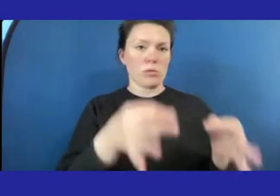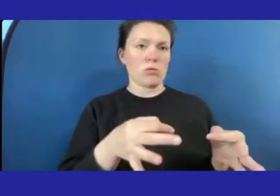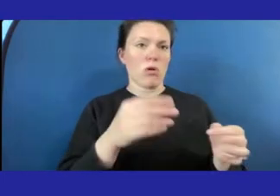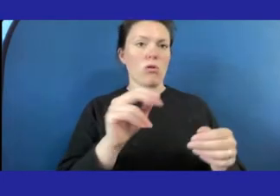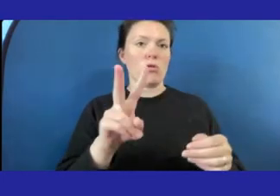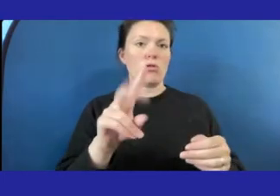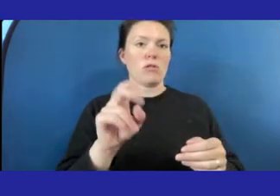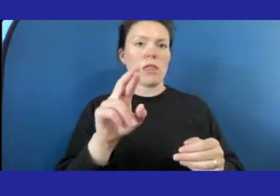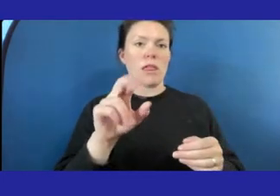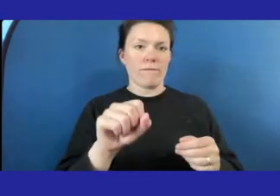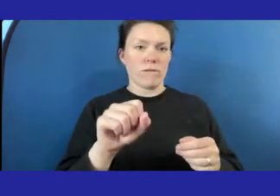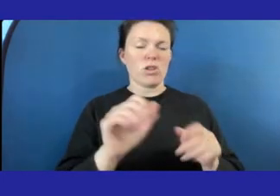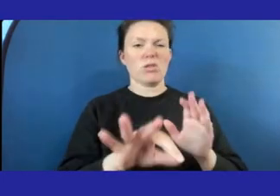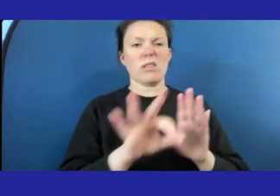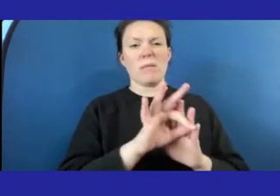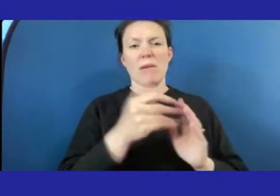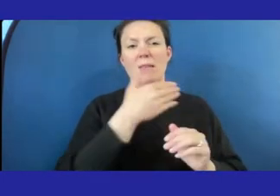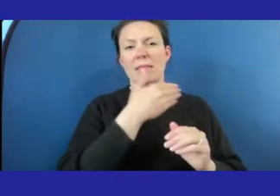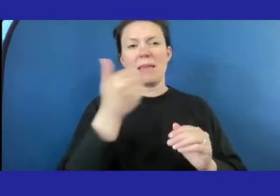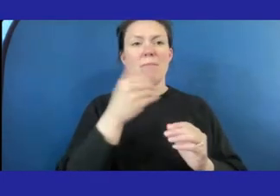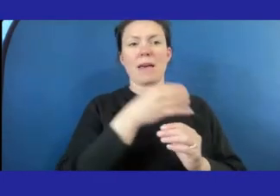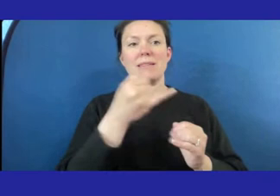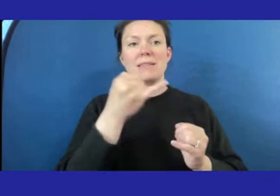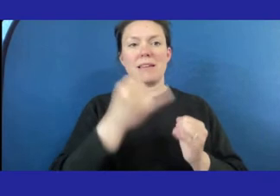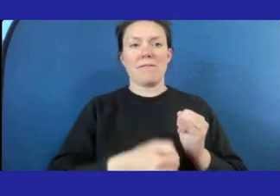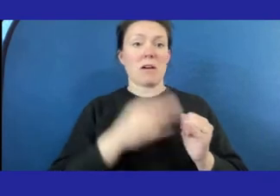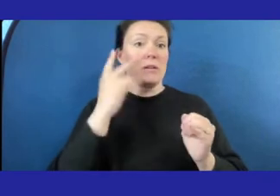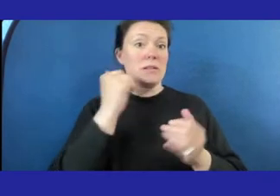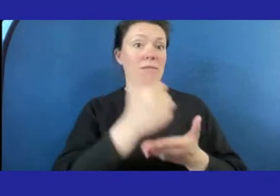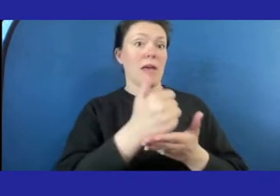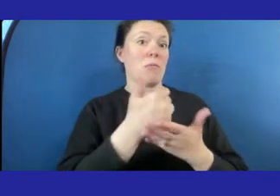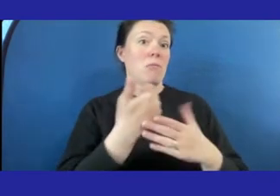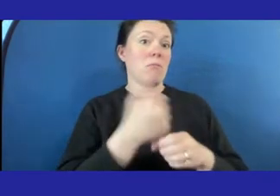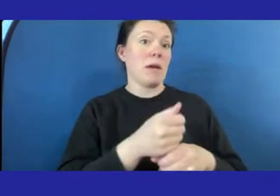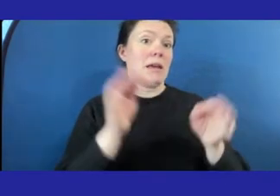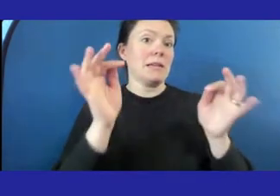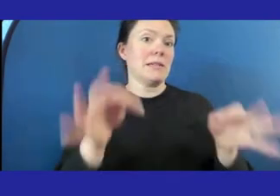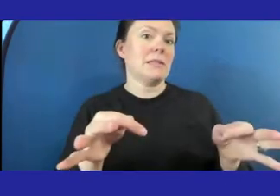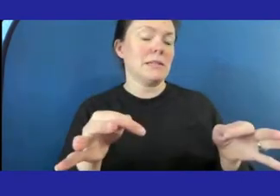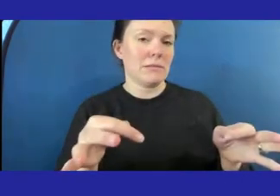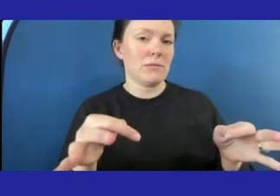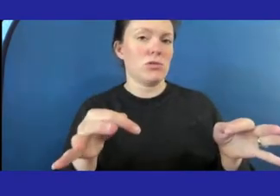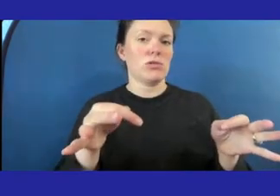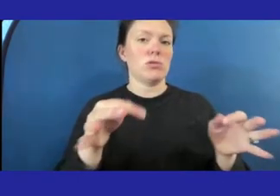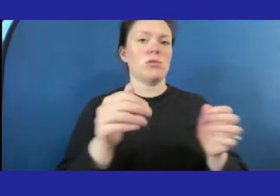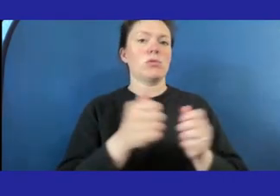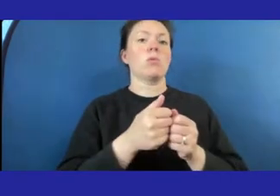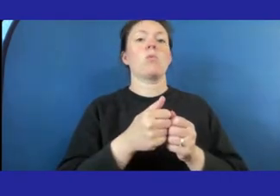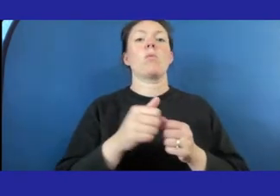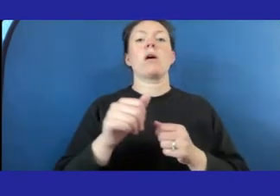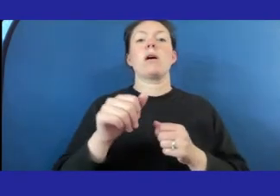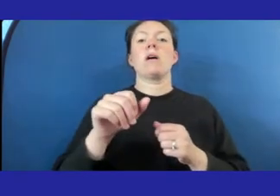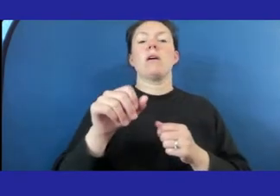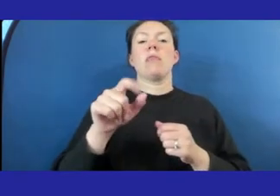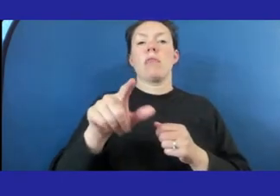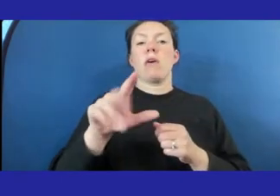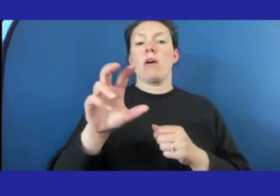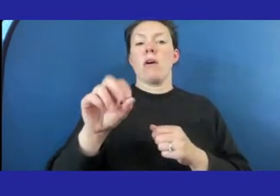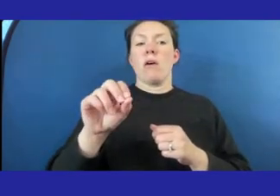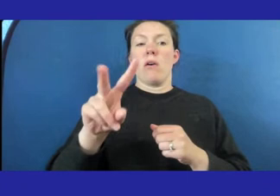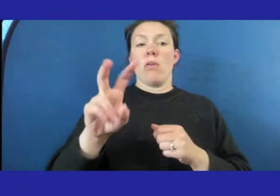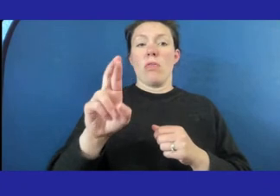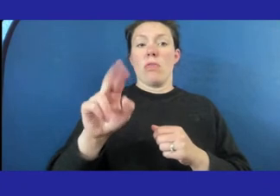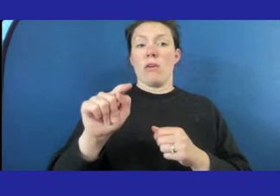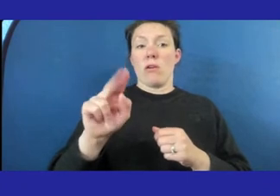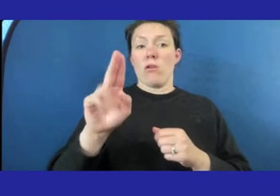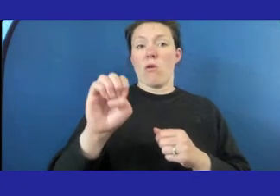so they went for a best and final to see if that would help make the decision. In terms of the overturn rate, that's our